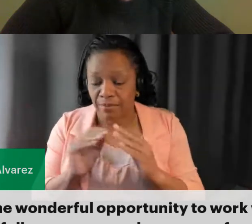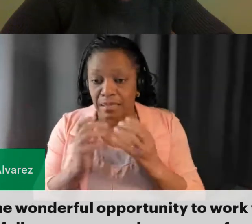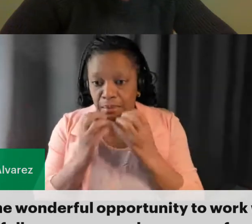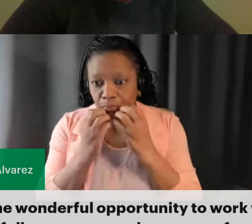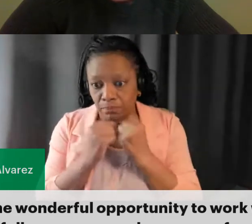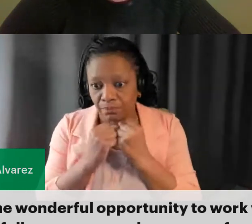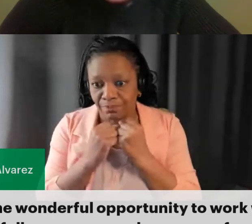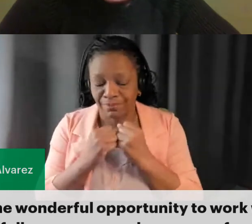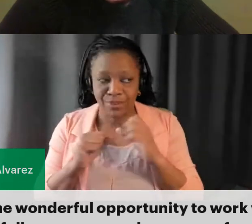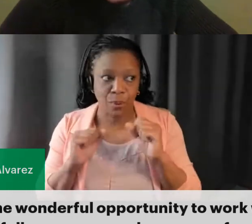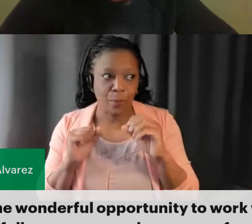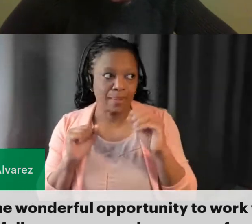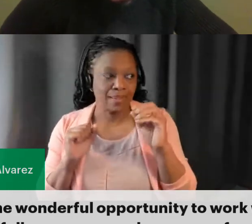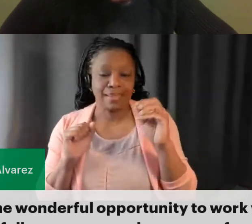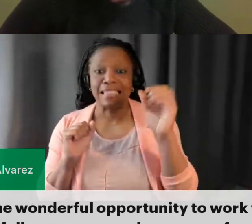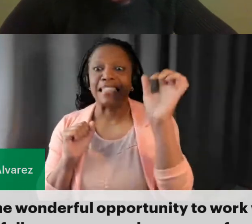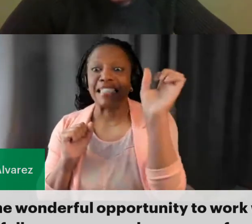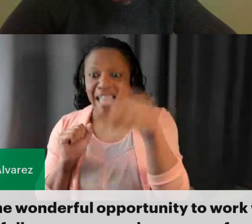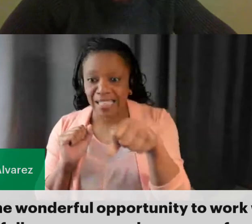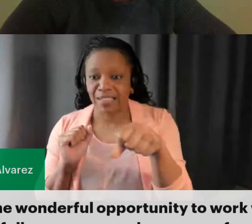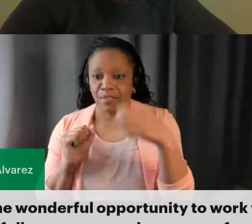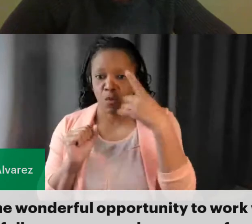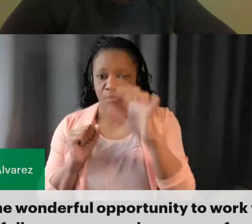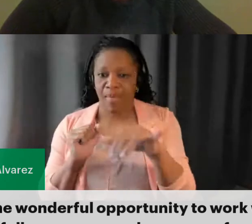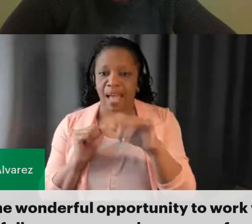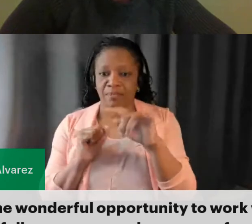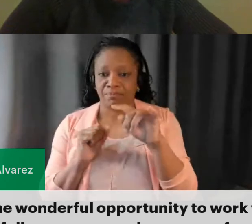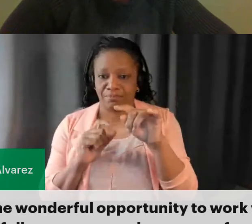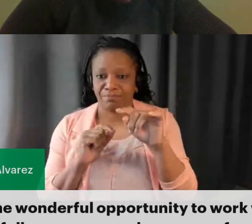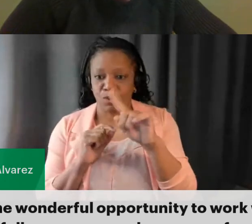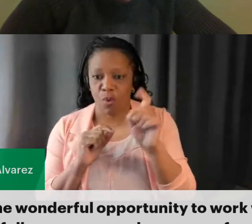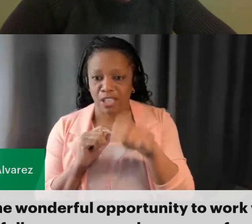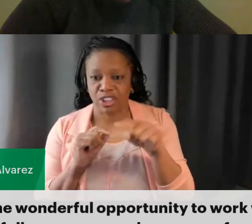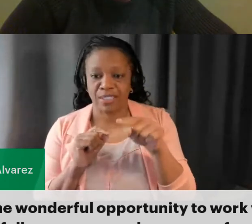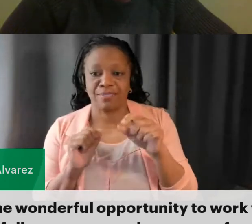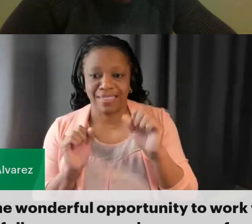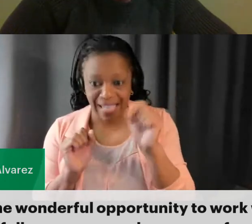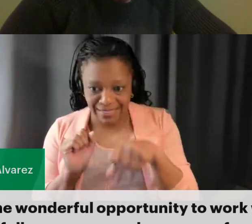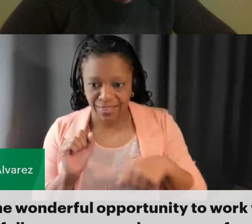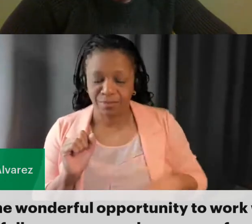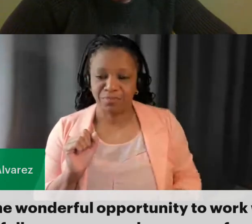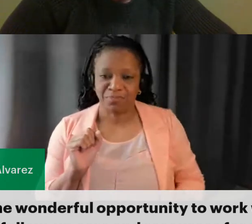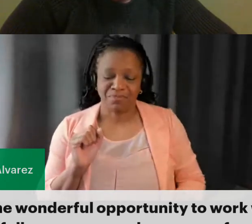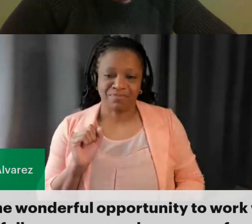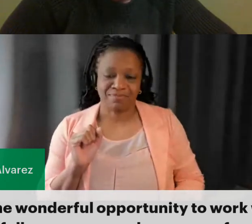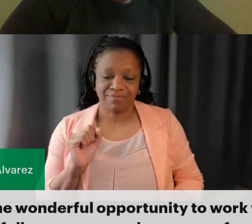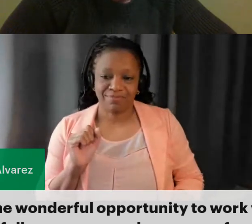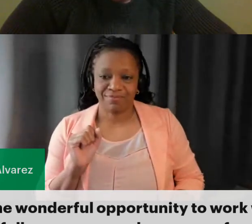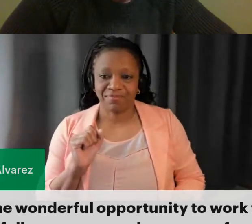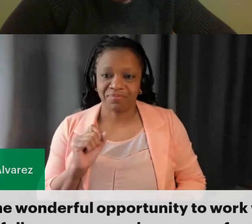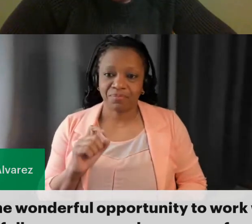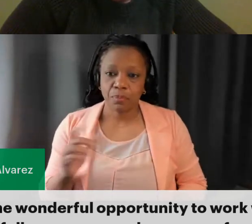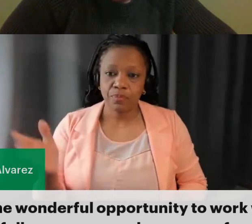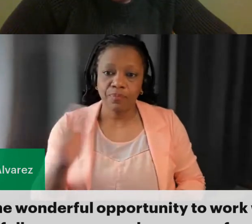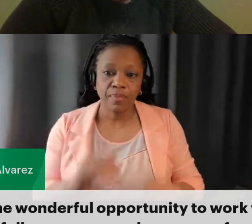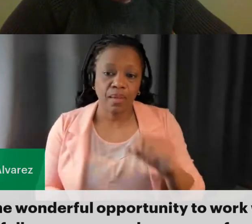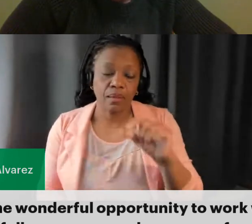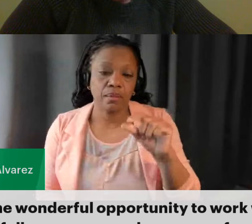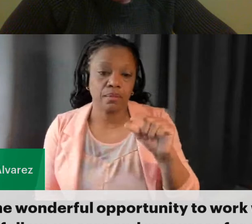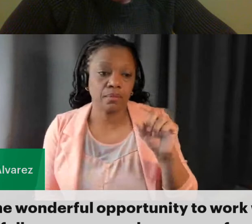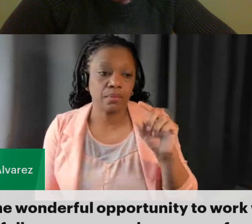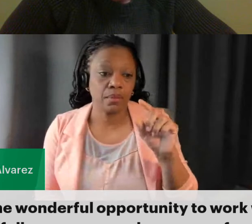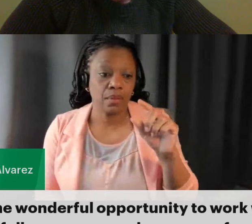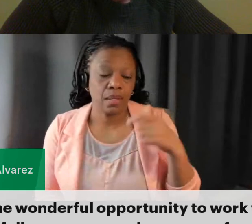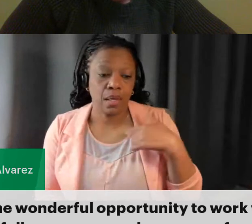around. No, I love it. I would add that GCM is working on a